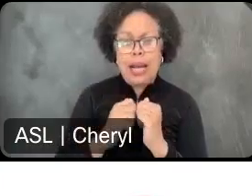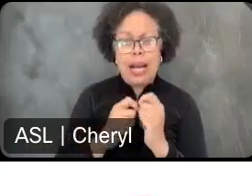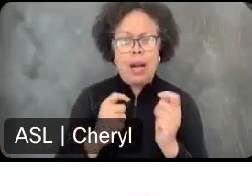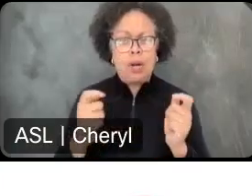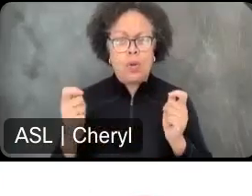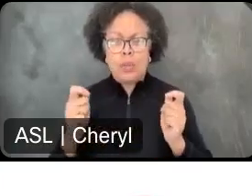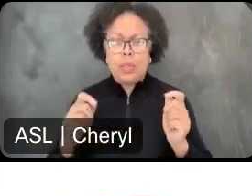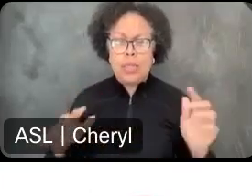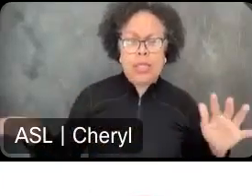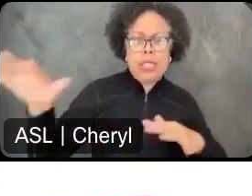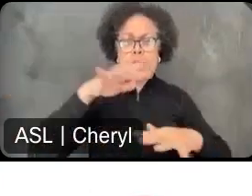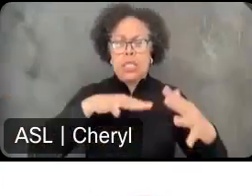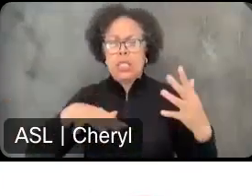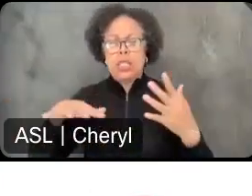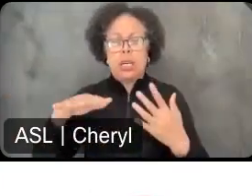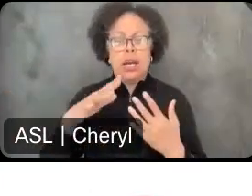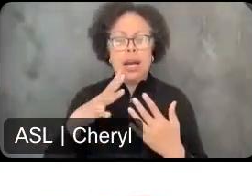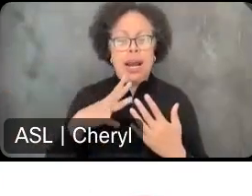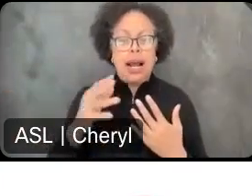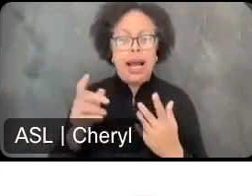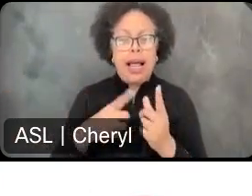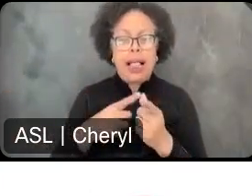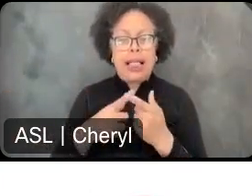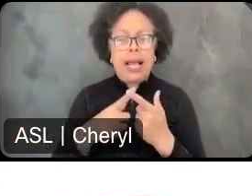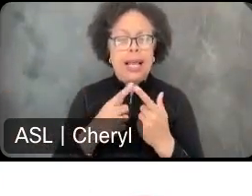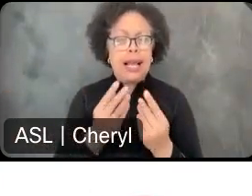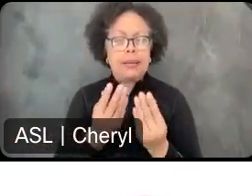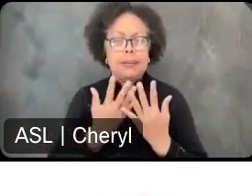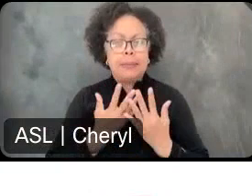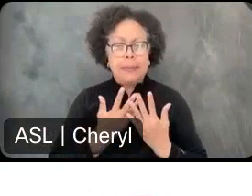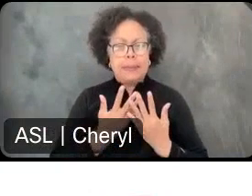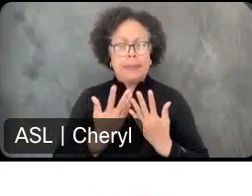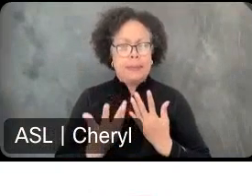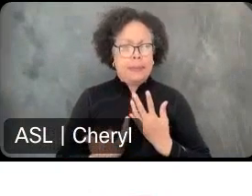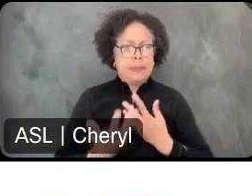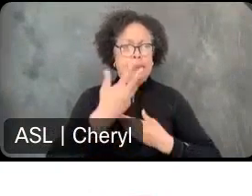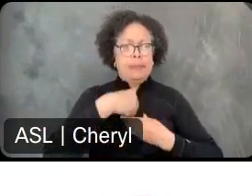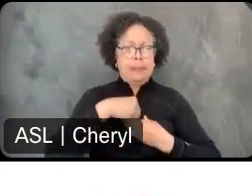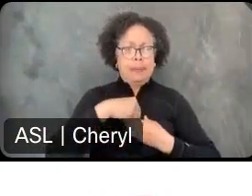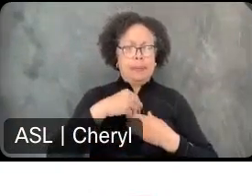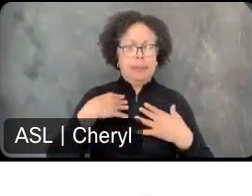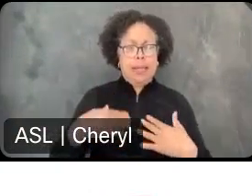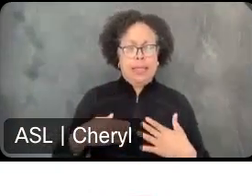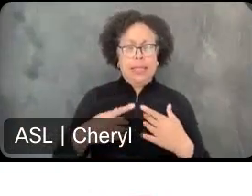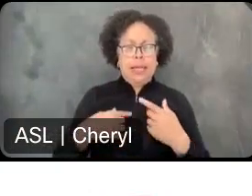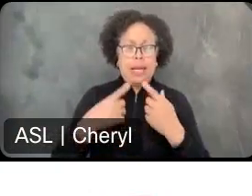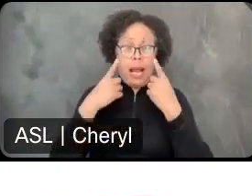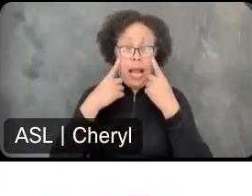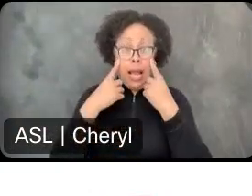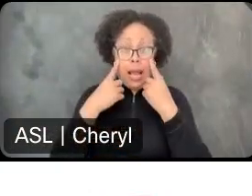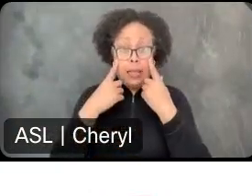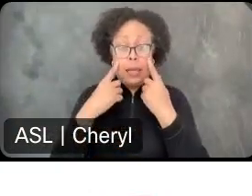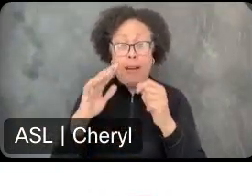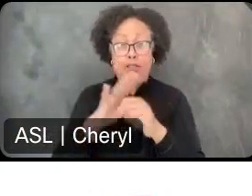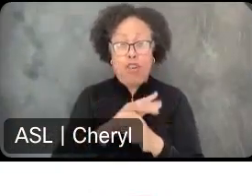hurricane. They spliced the spell to my body, filled my eyes with fire, my